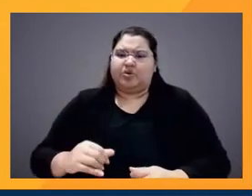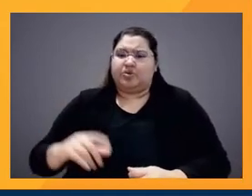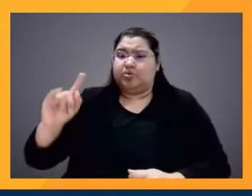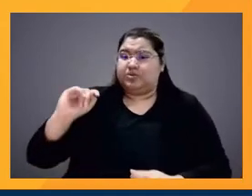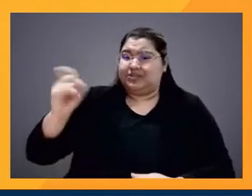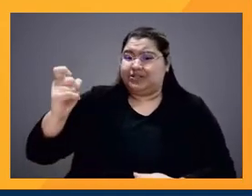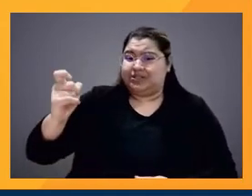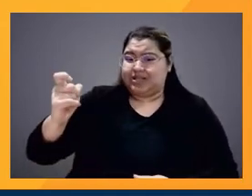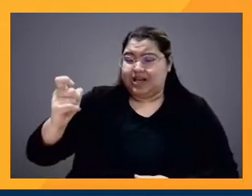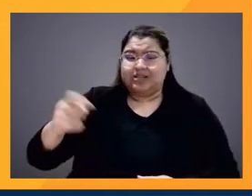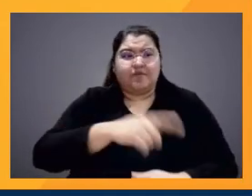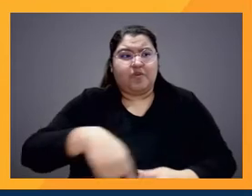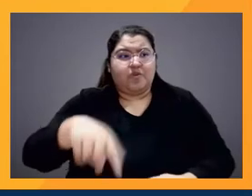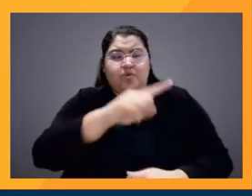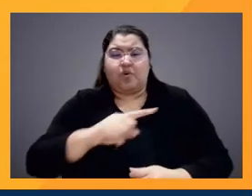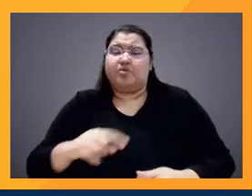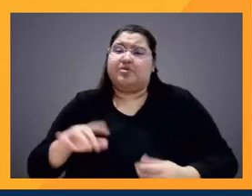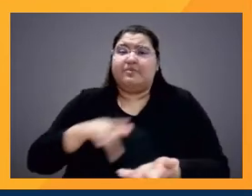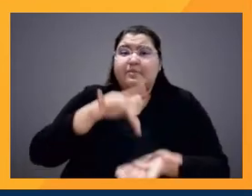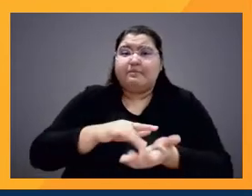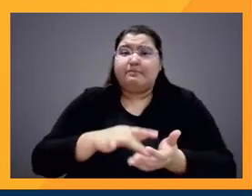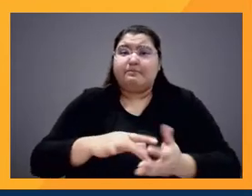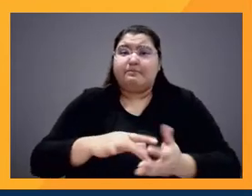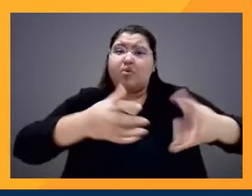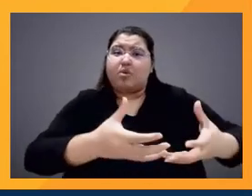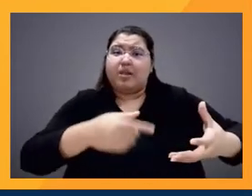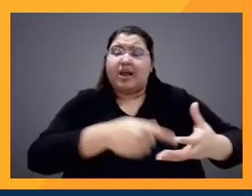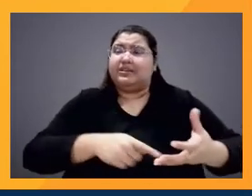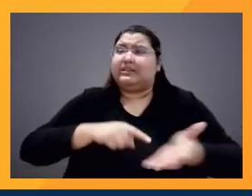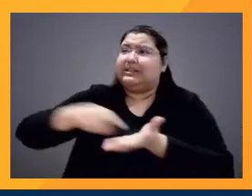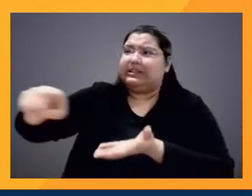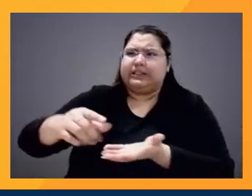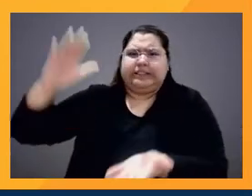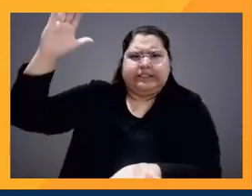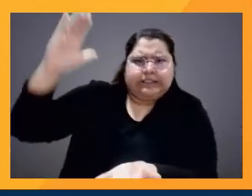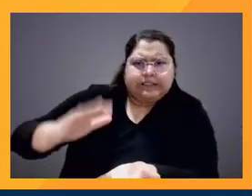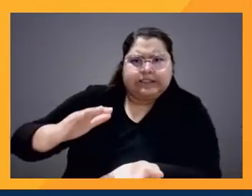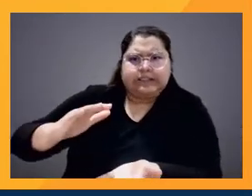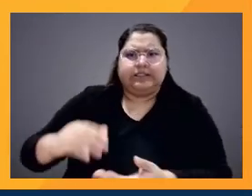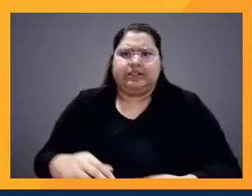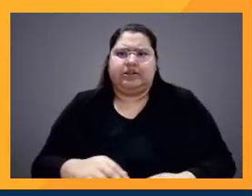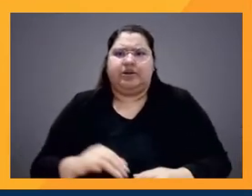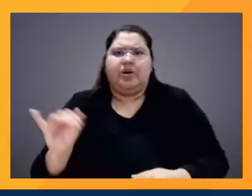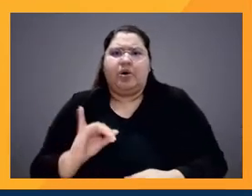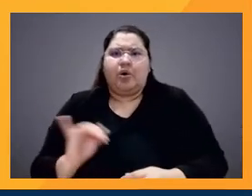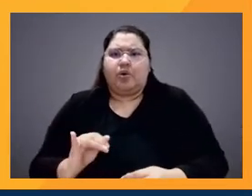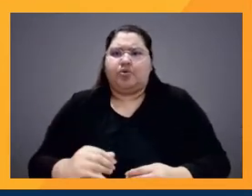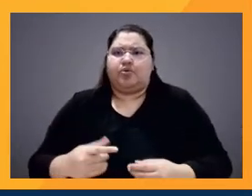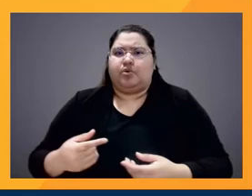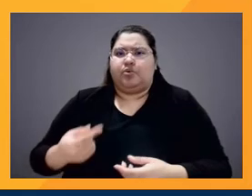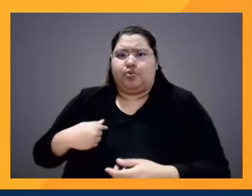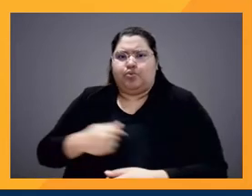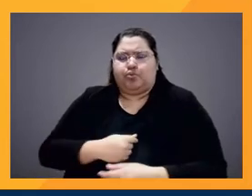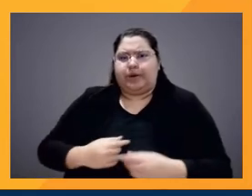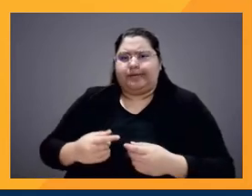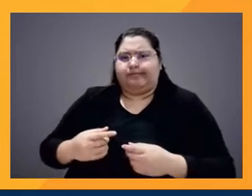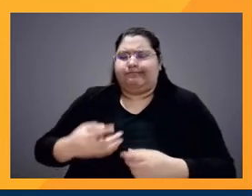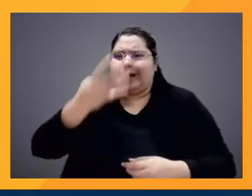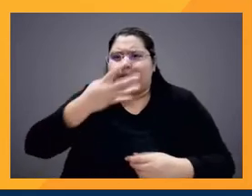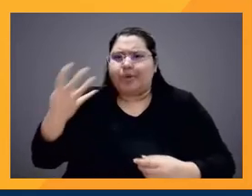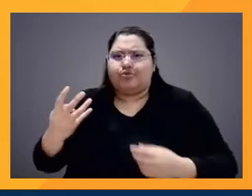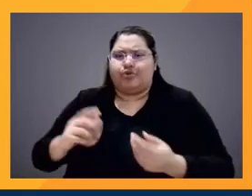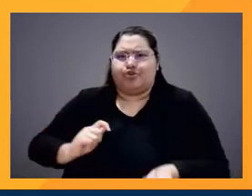yes, expanding access to broadband. I also think we have a real opportunity to cut taxes for middle-class